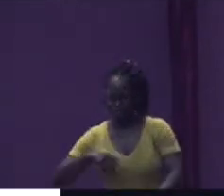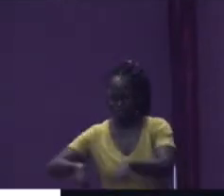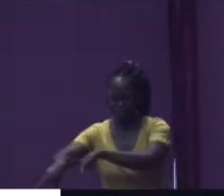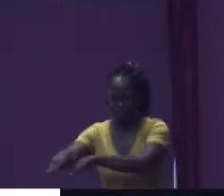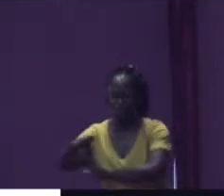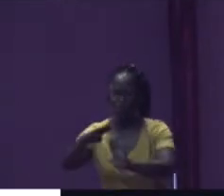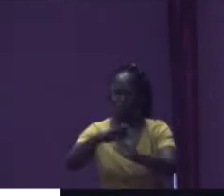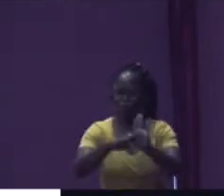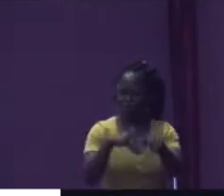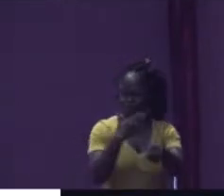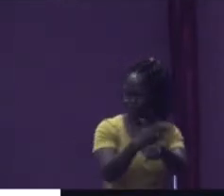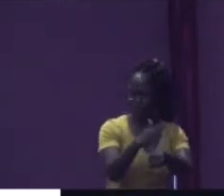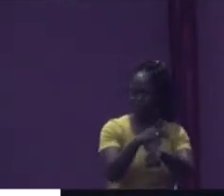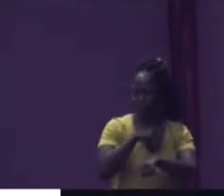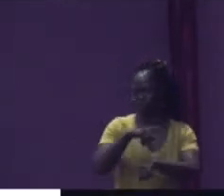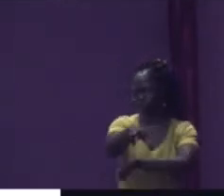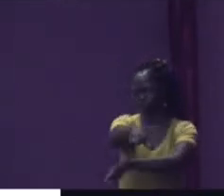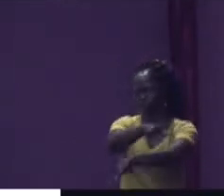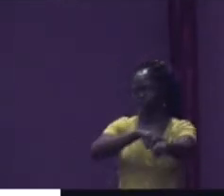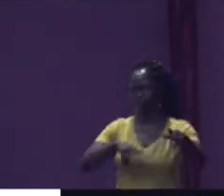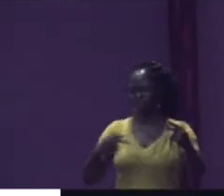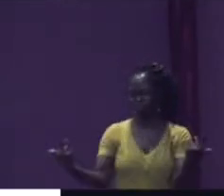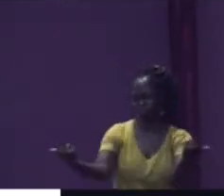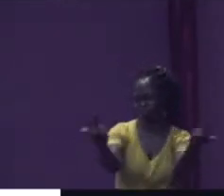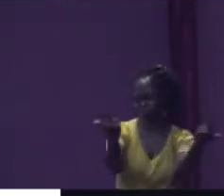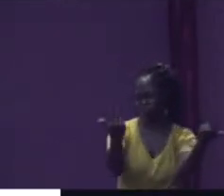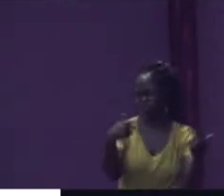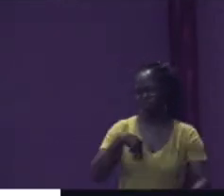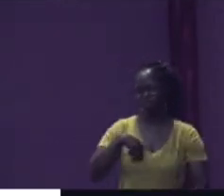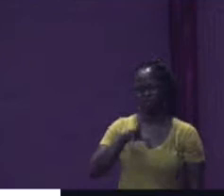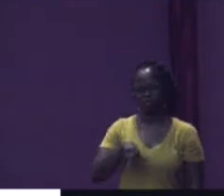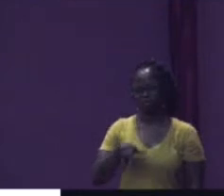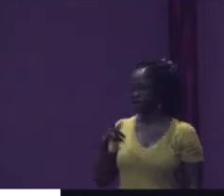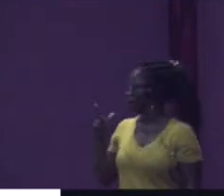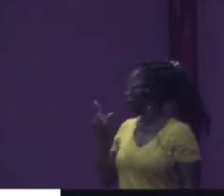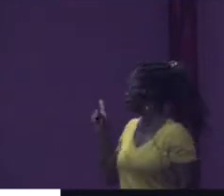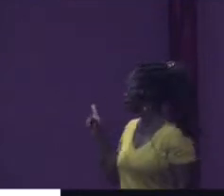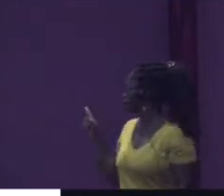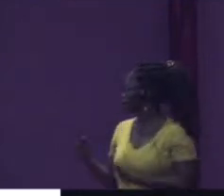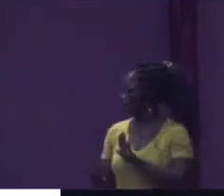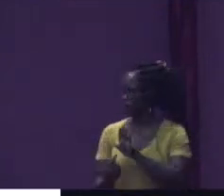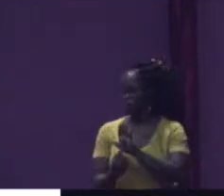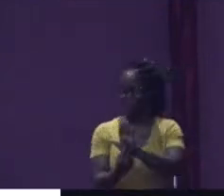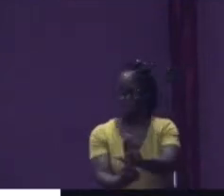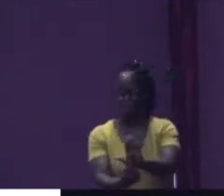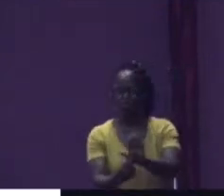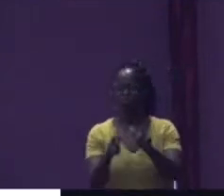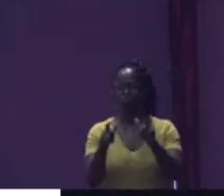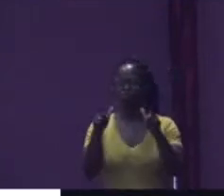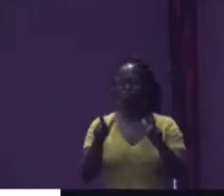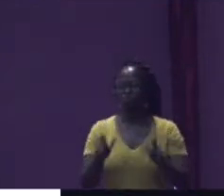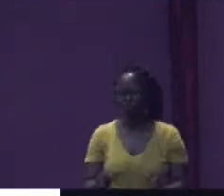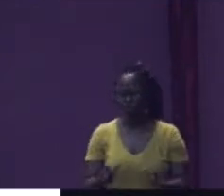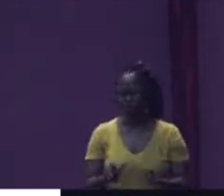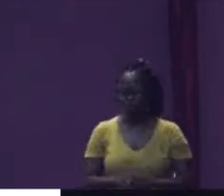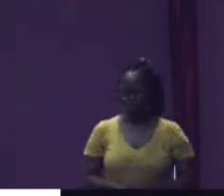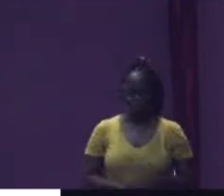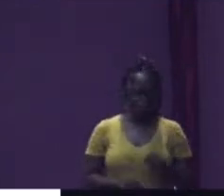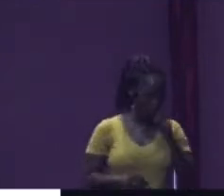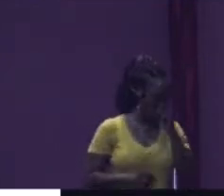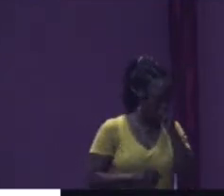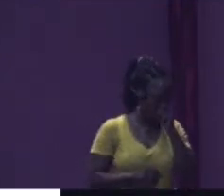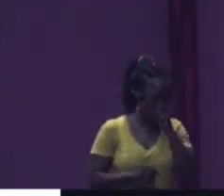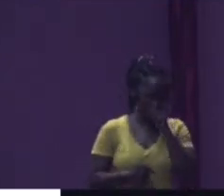manually. And here she's showing me to see where the head and the feet are, as well as the extent of the development of